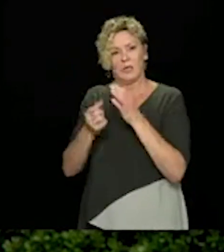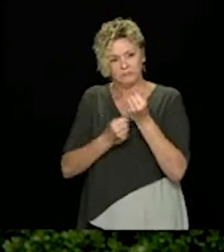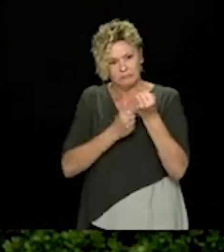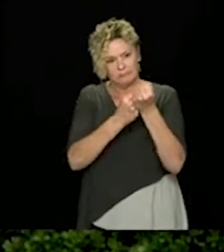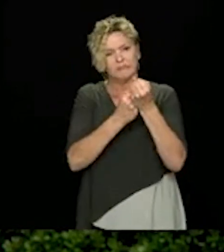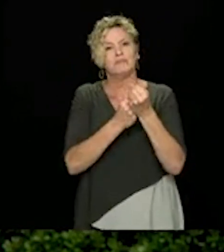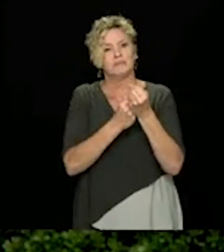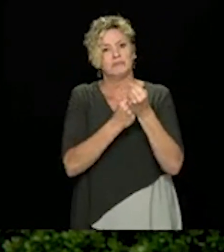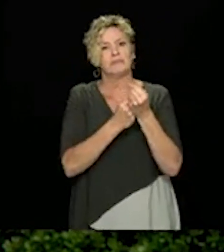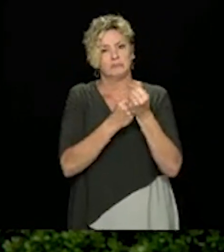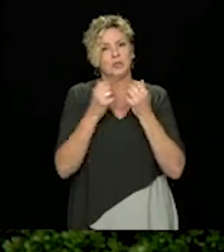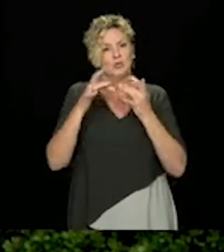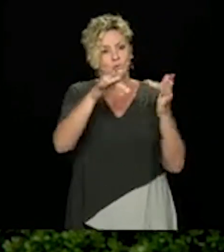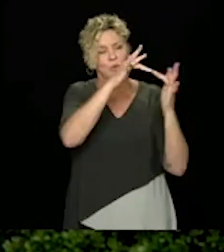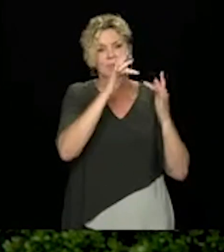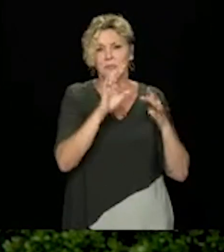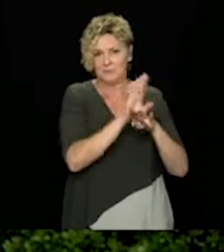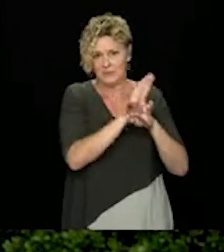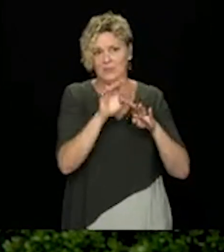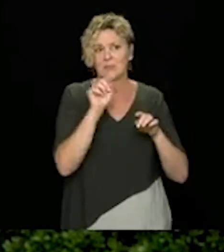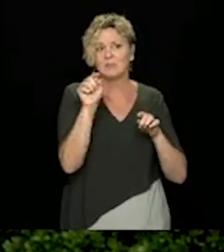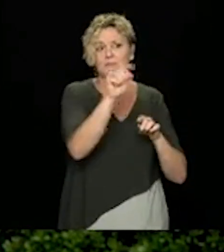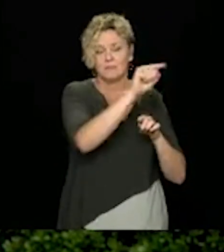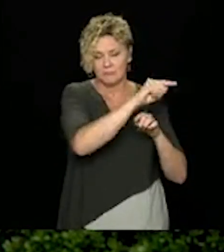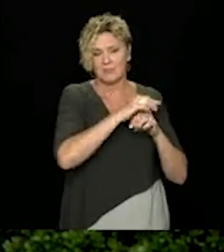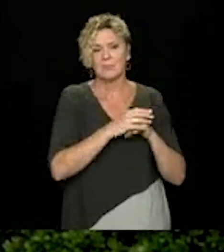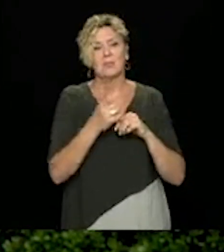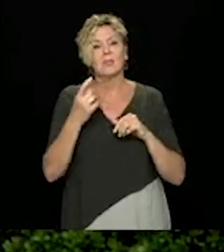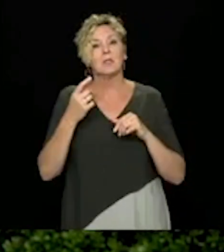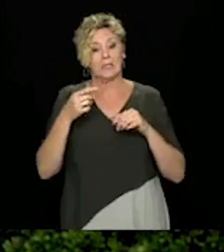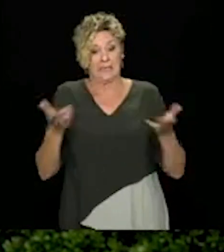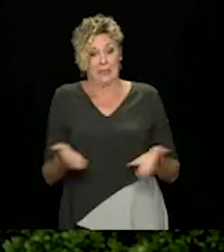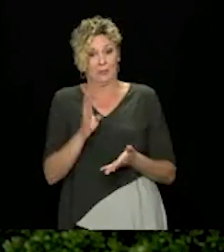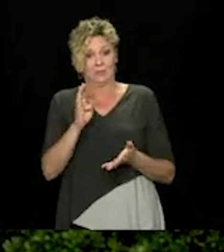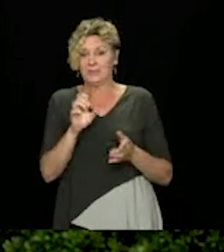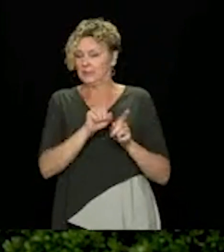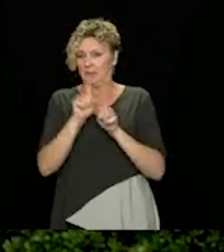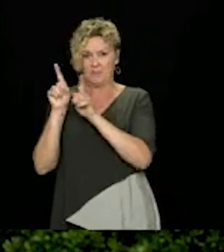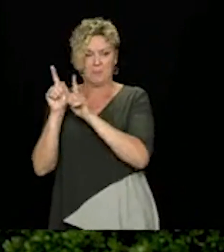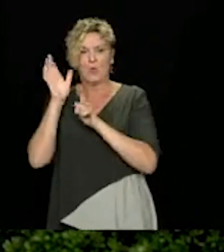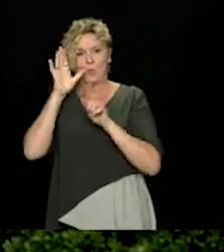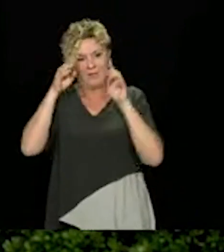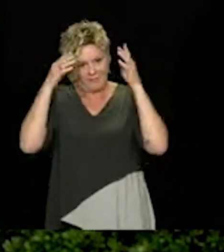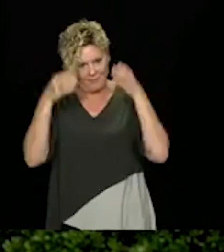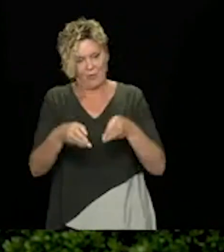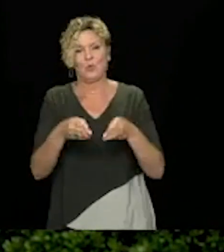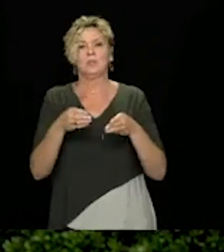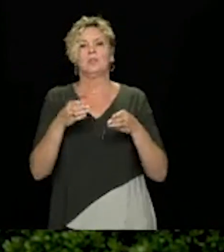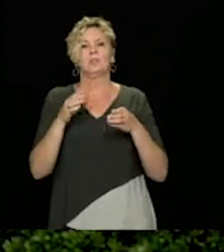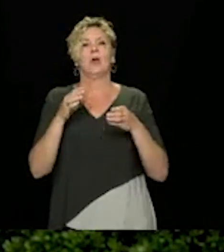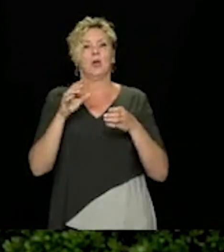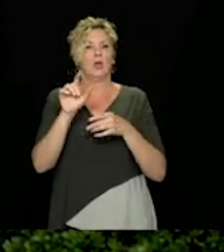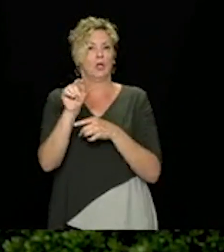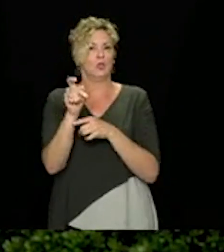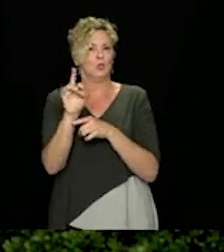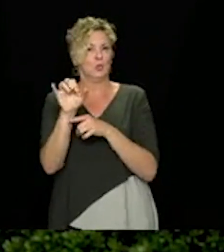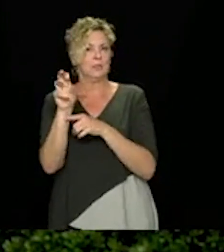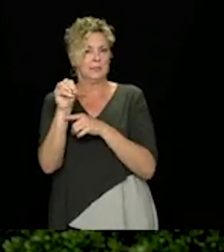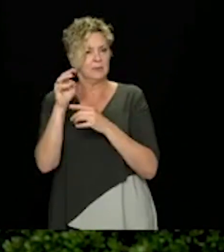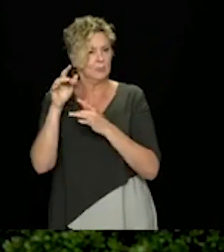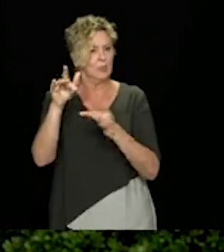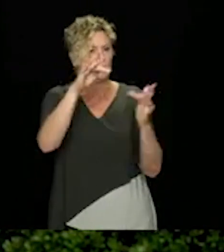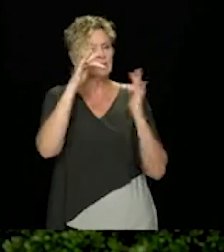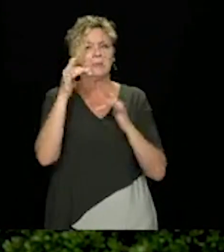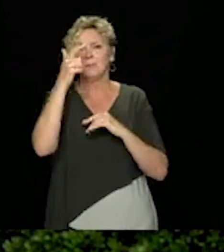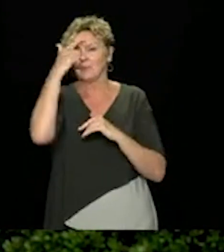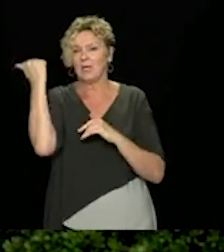and in fact, from Canada's perspective, right across the country. And we're going to continue to focus on tourism because it's so fundamental to the BC economy,